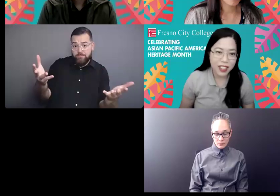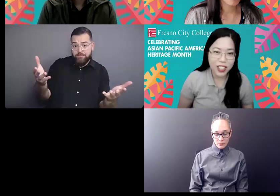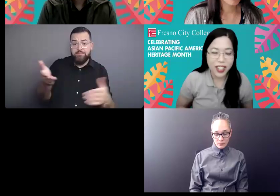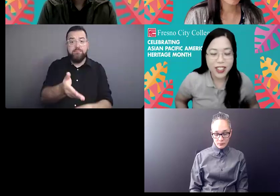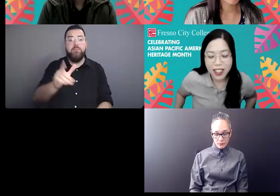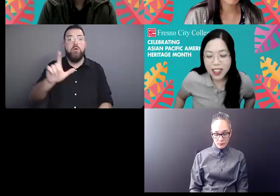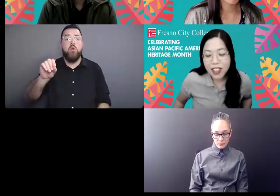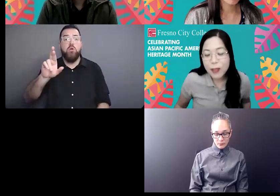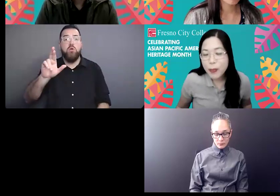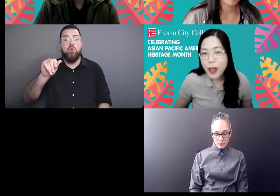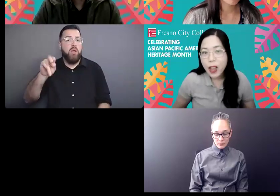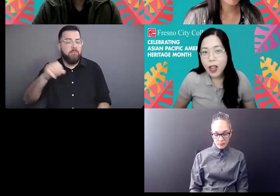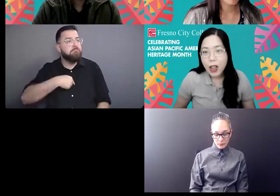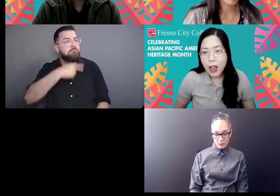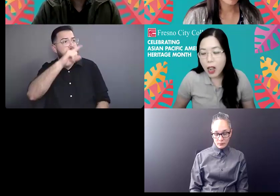I'll share.